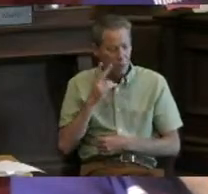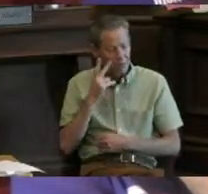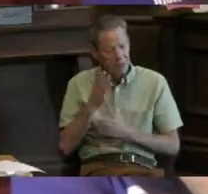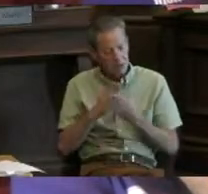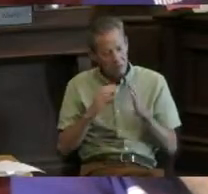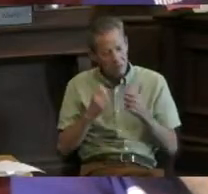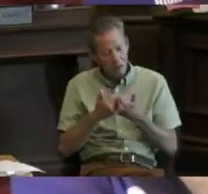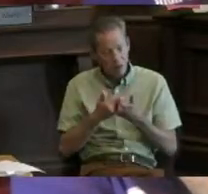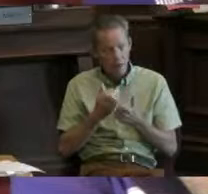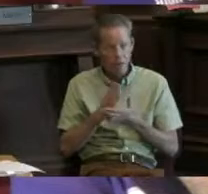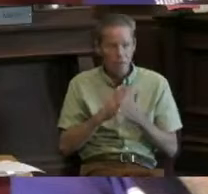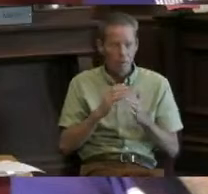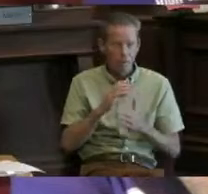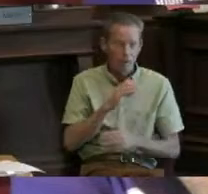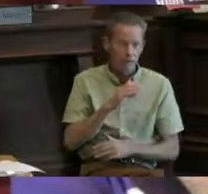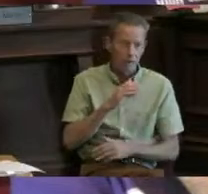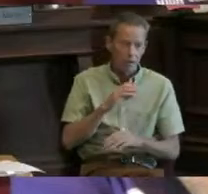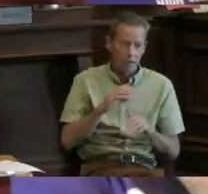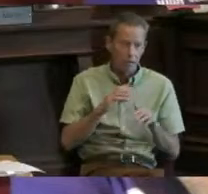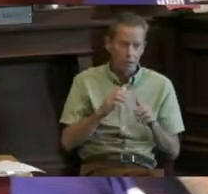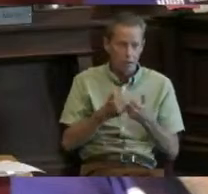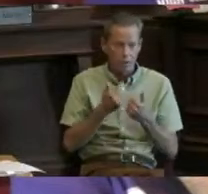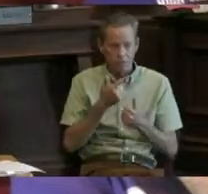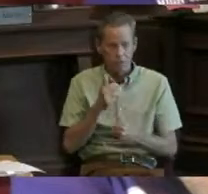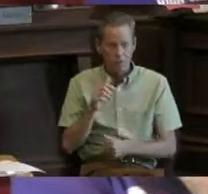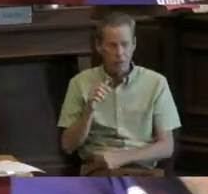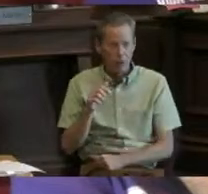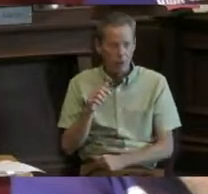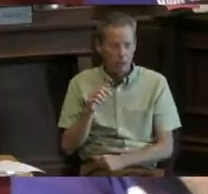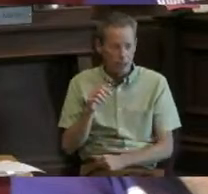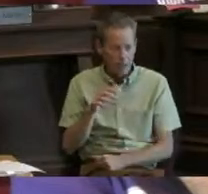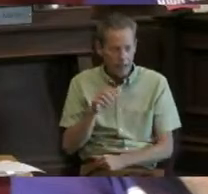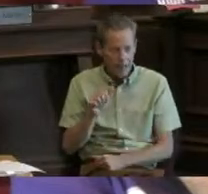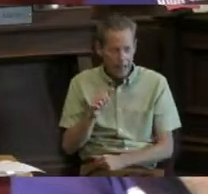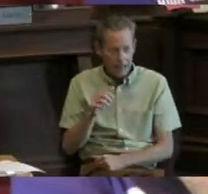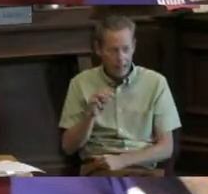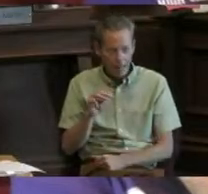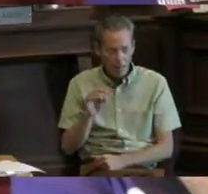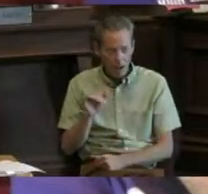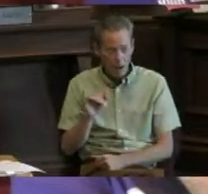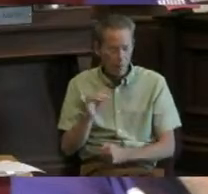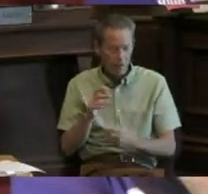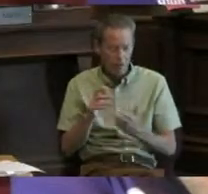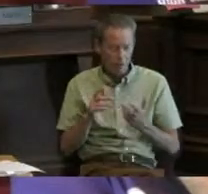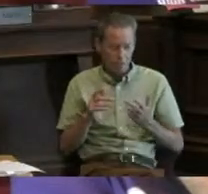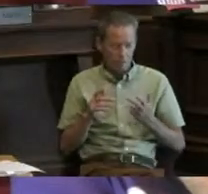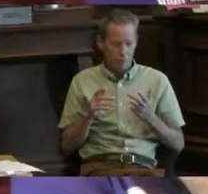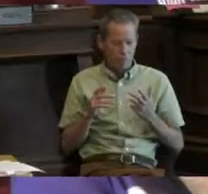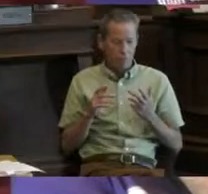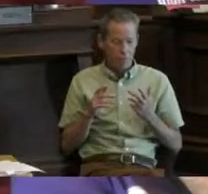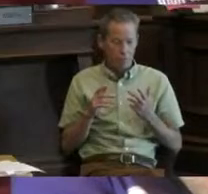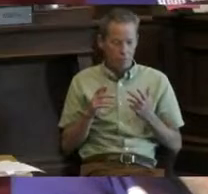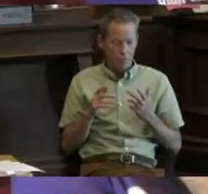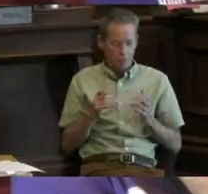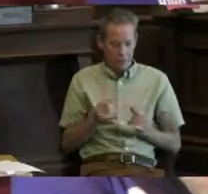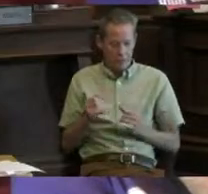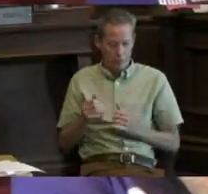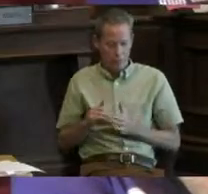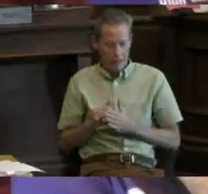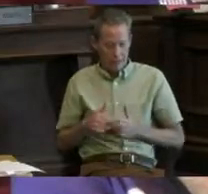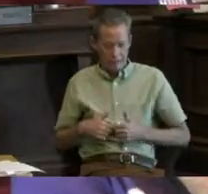challenges have been from just the AMI. You know, they're not even Eshai units. They're just, you know, individuals who live there. But, you